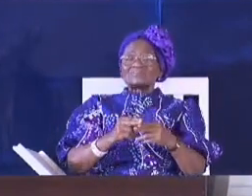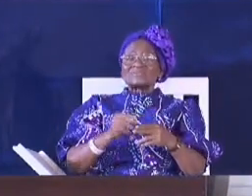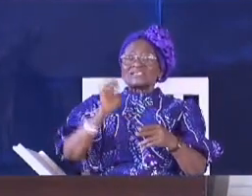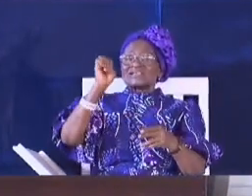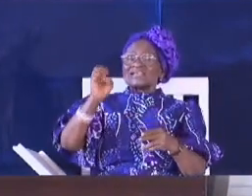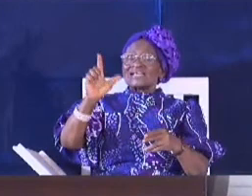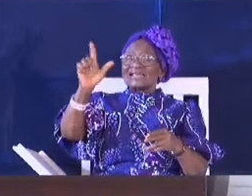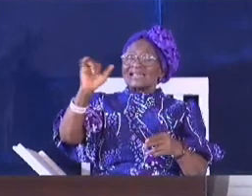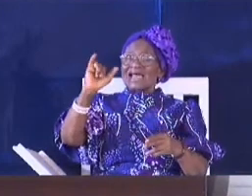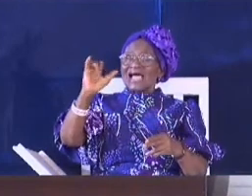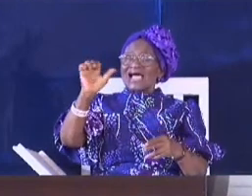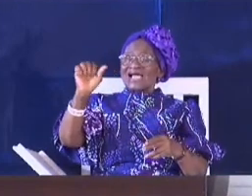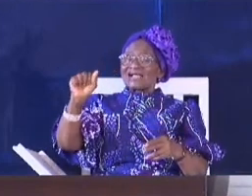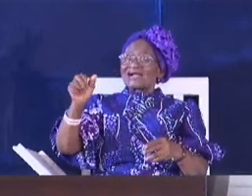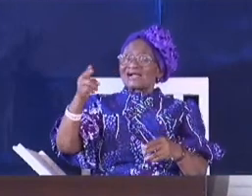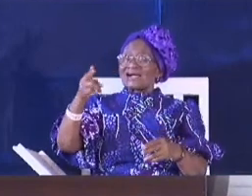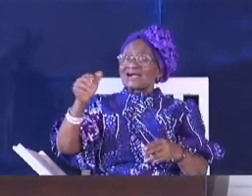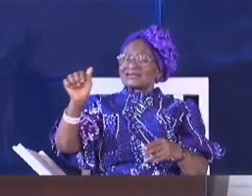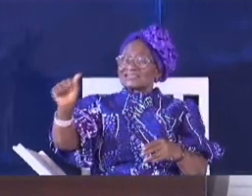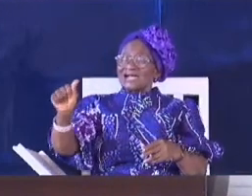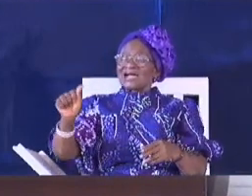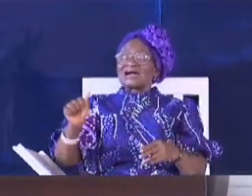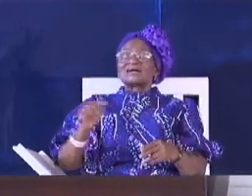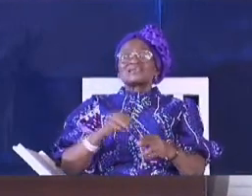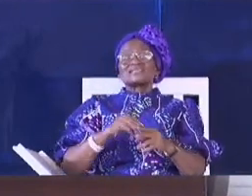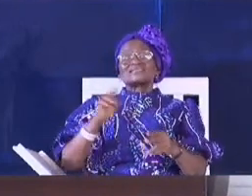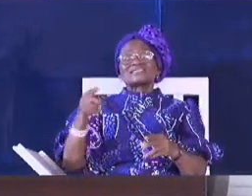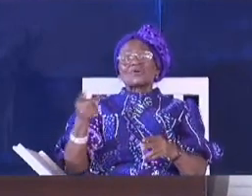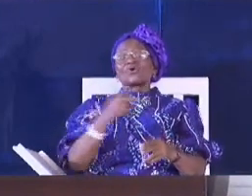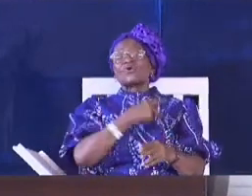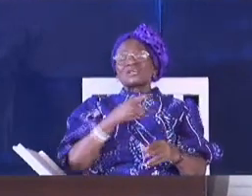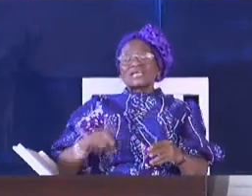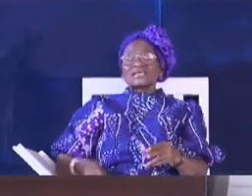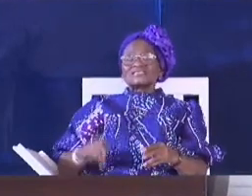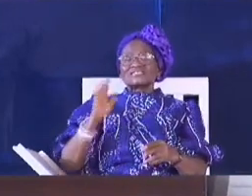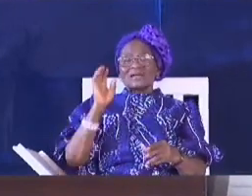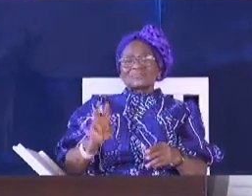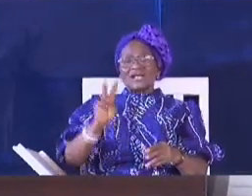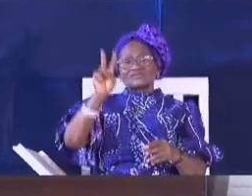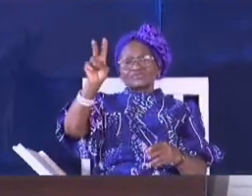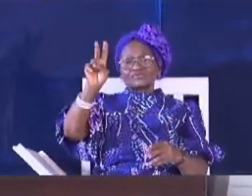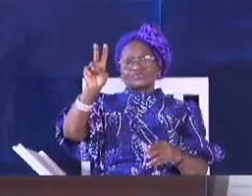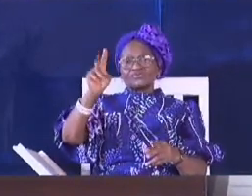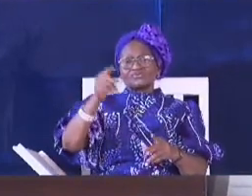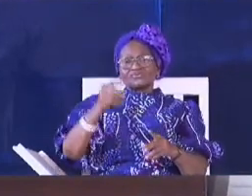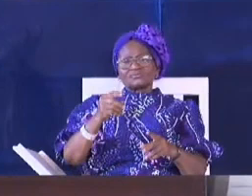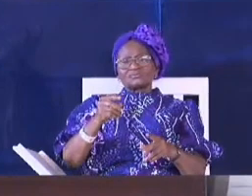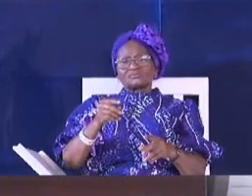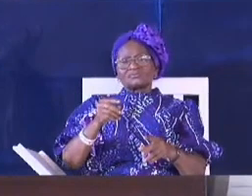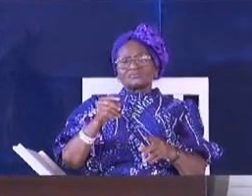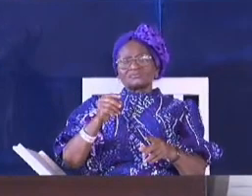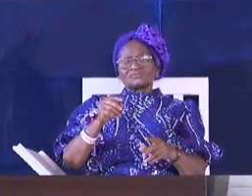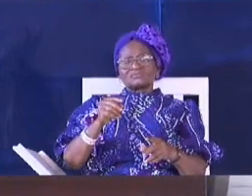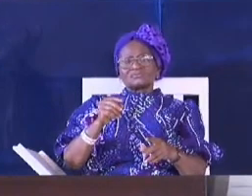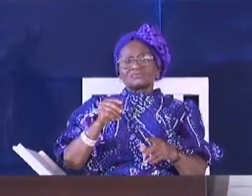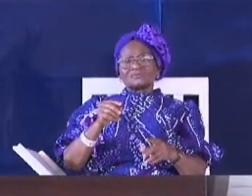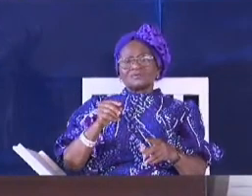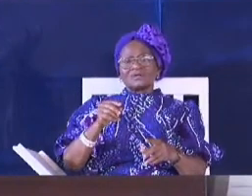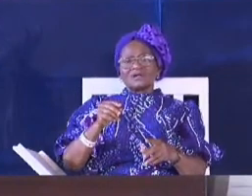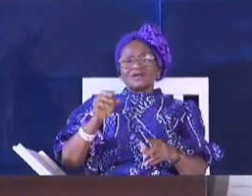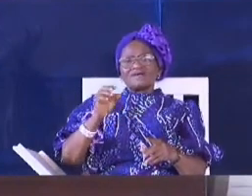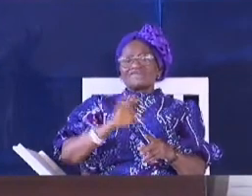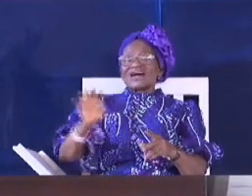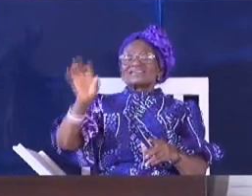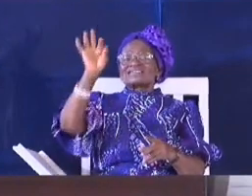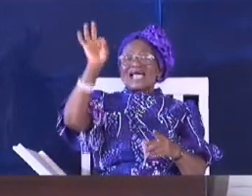In 2 Kings chapter 2, from verse 9 to 15, 2 Kings 2, 9 to